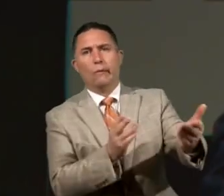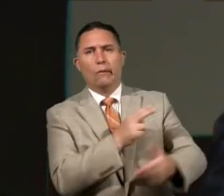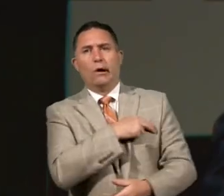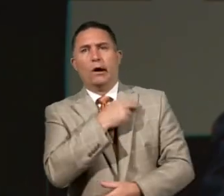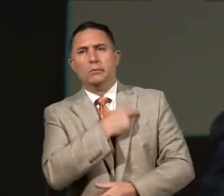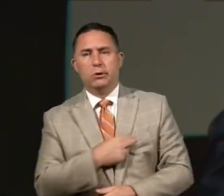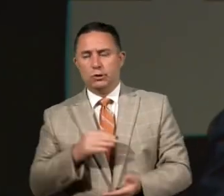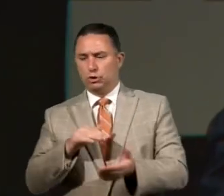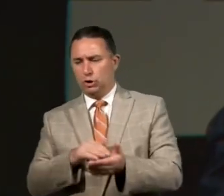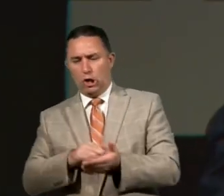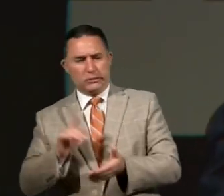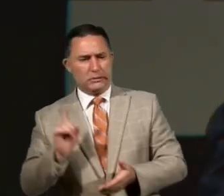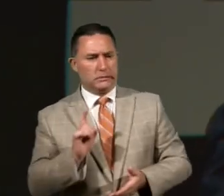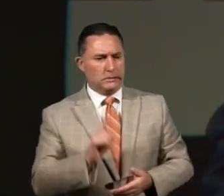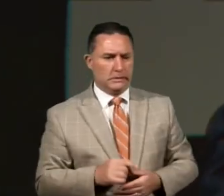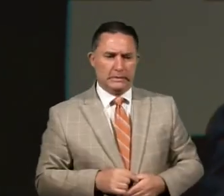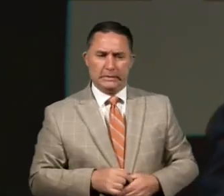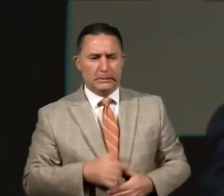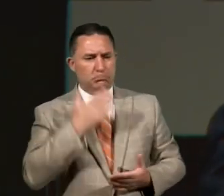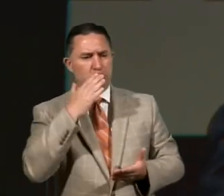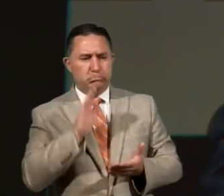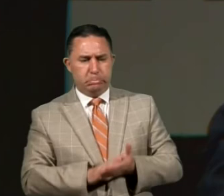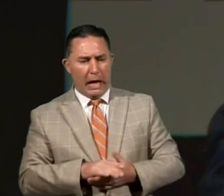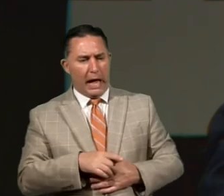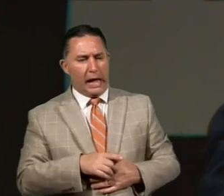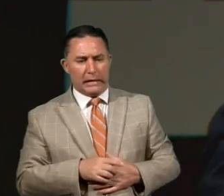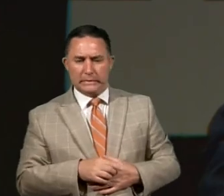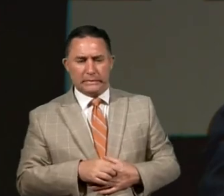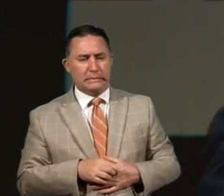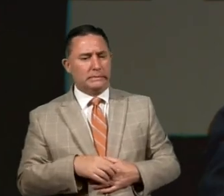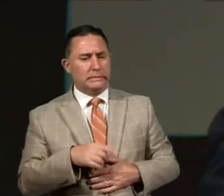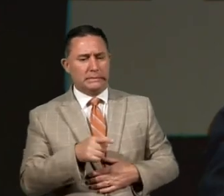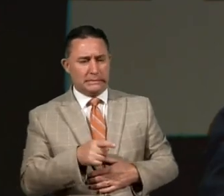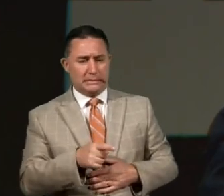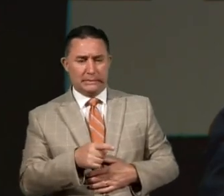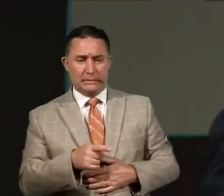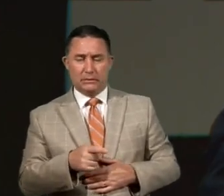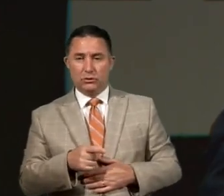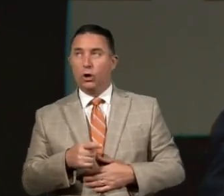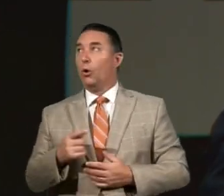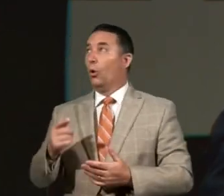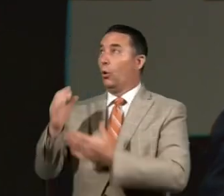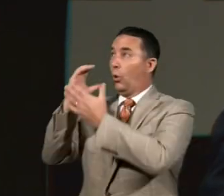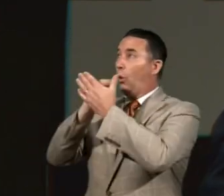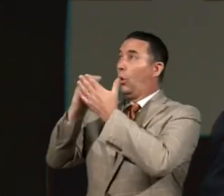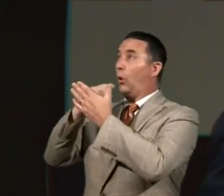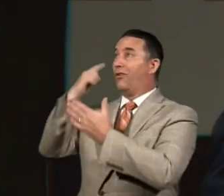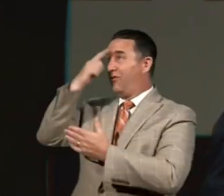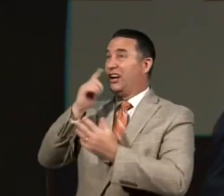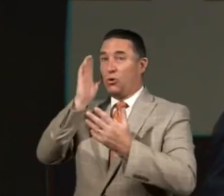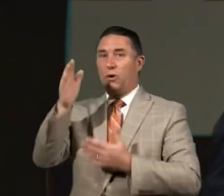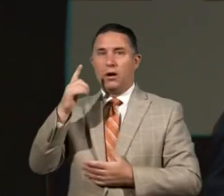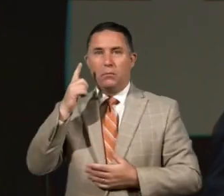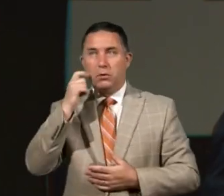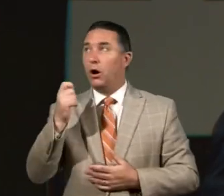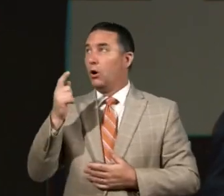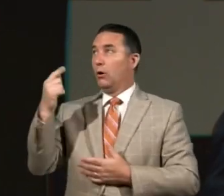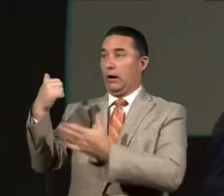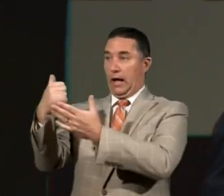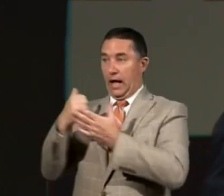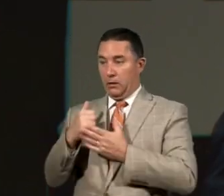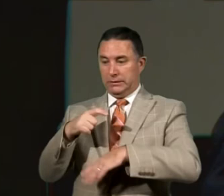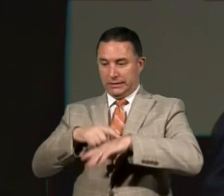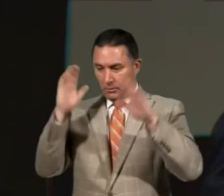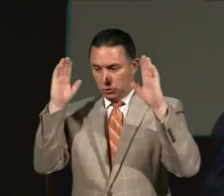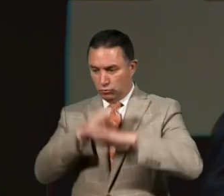the doctor walks in and says, "This looks bad," you'll want to seek his face. Because he's an ever-present help in